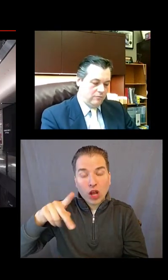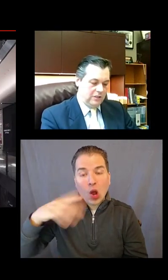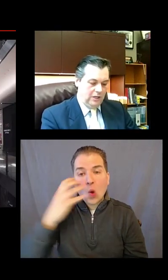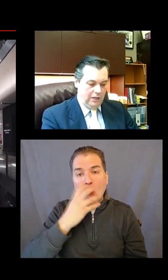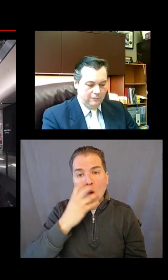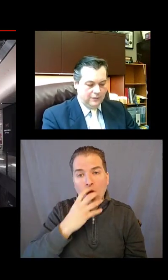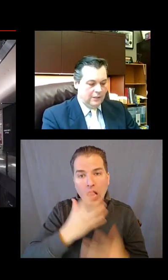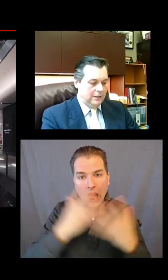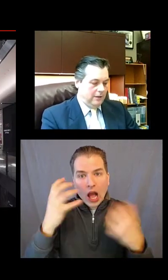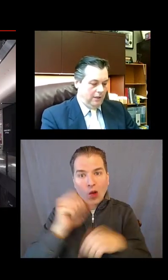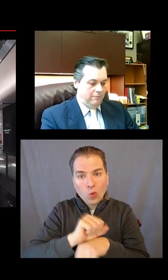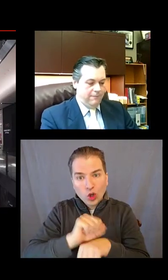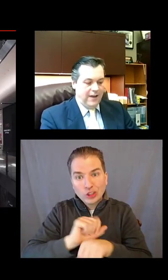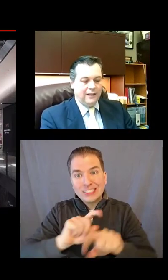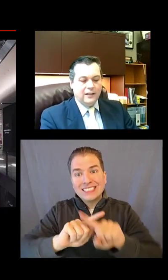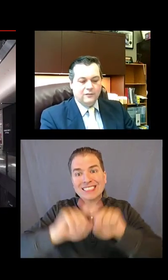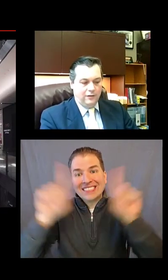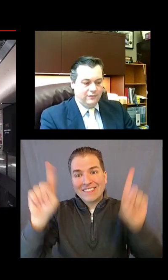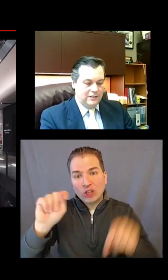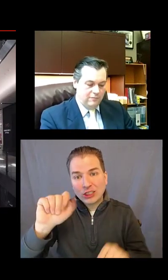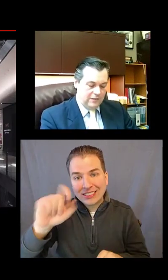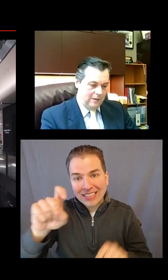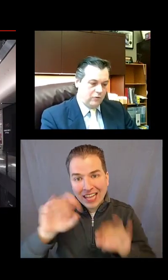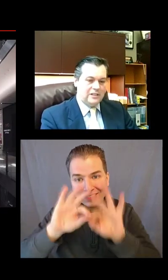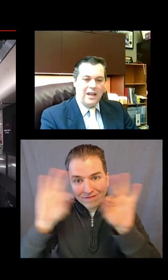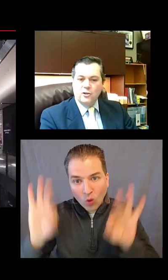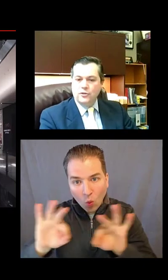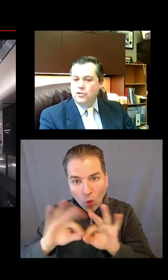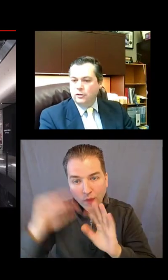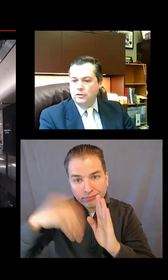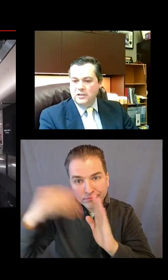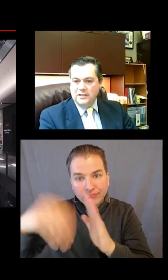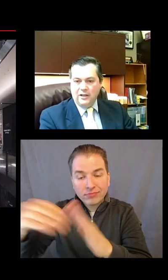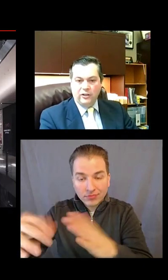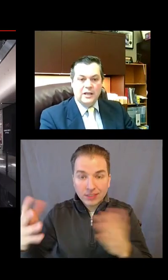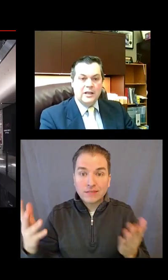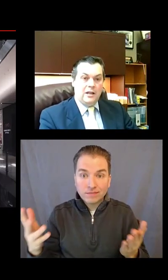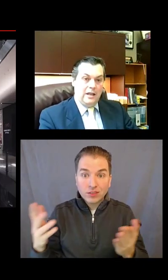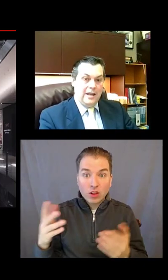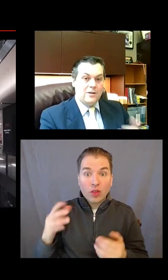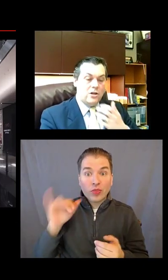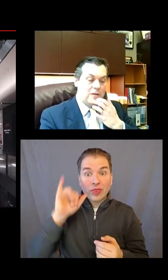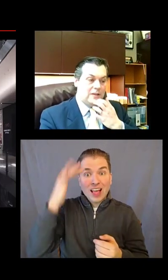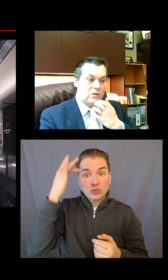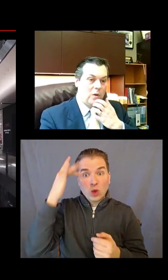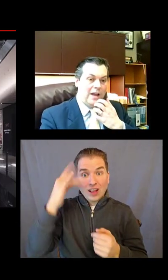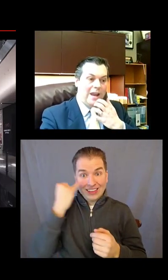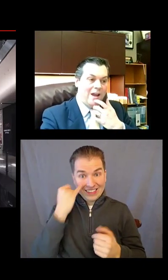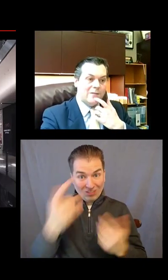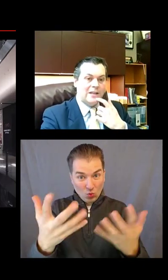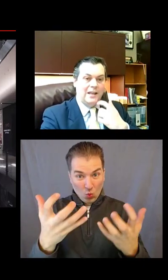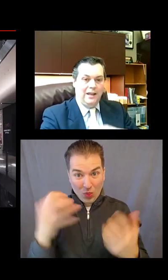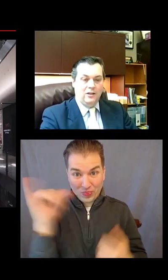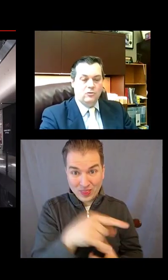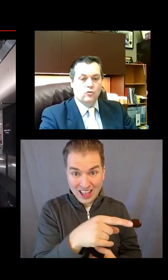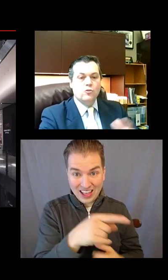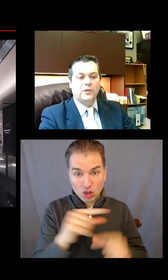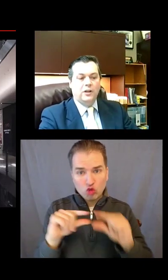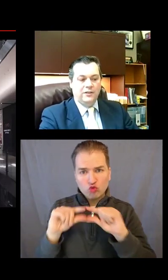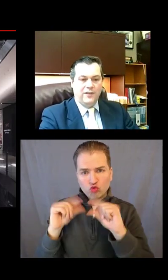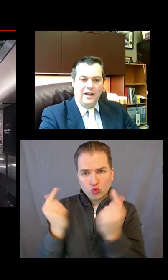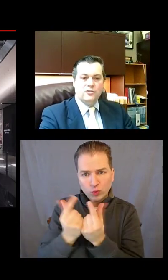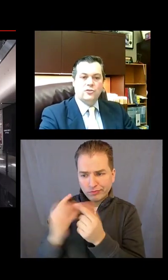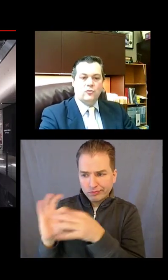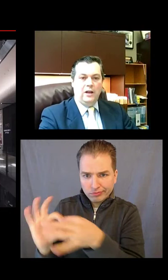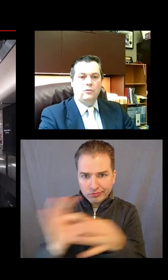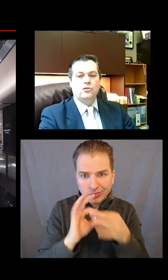in terms of filing of separate tax returns, et cetera. Again, this is why having a group